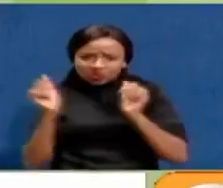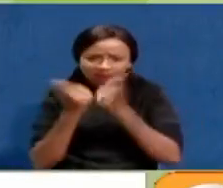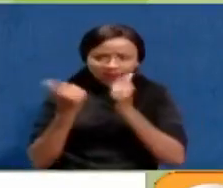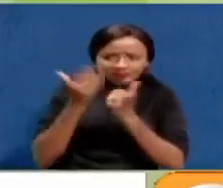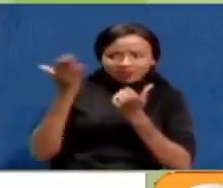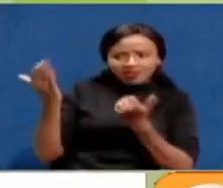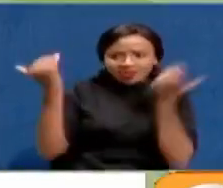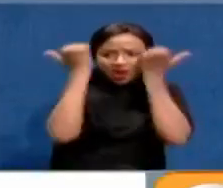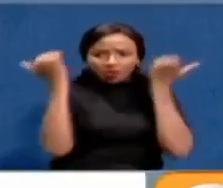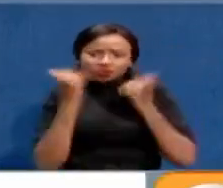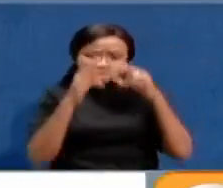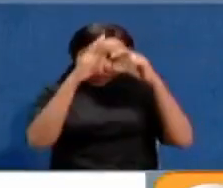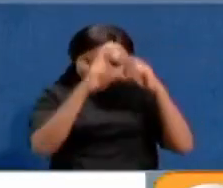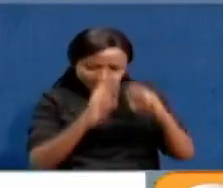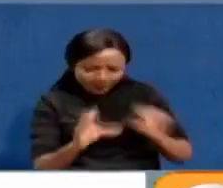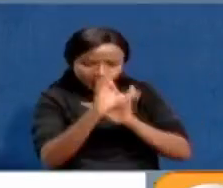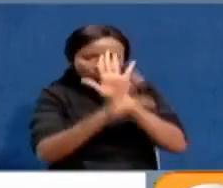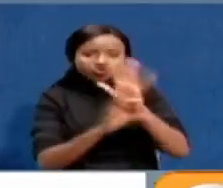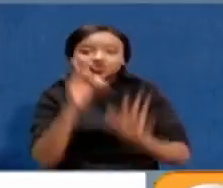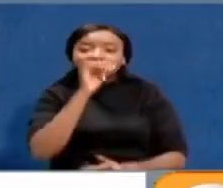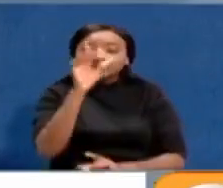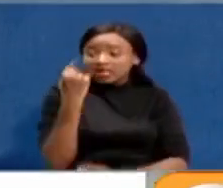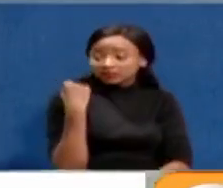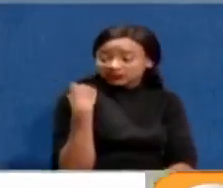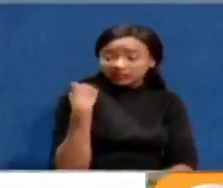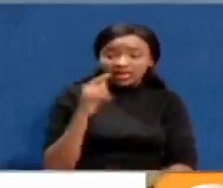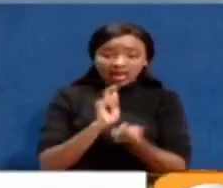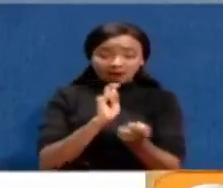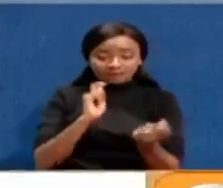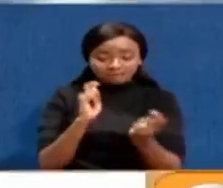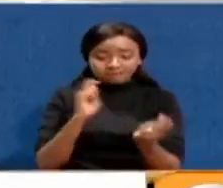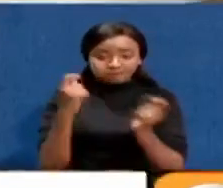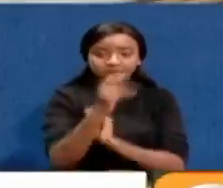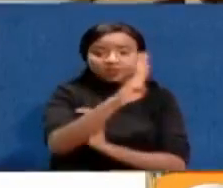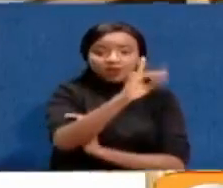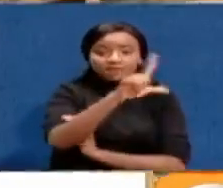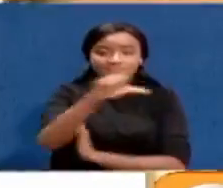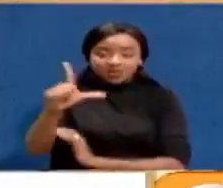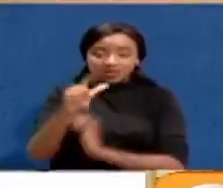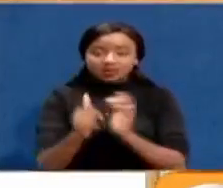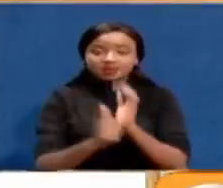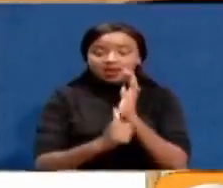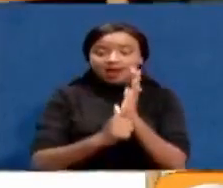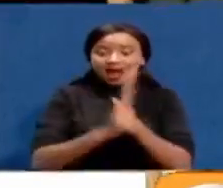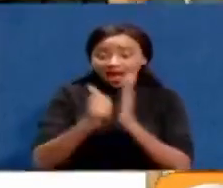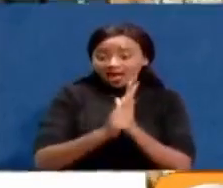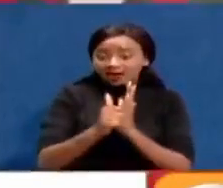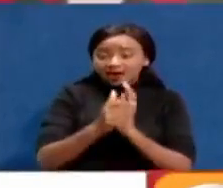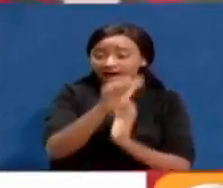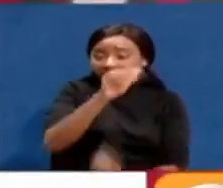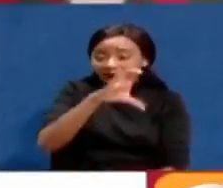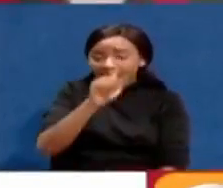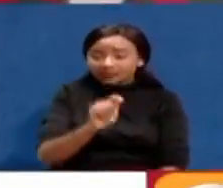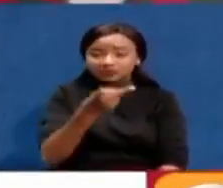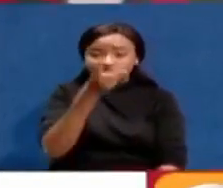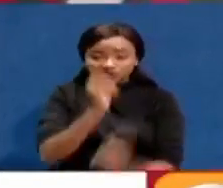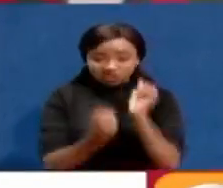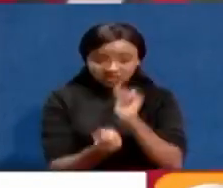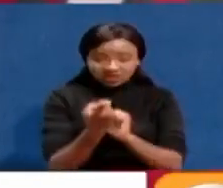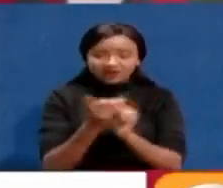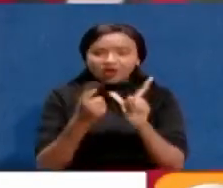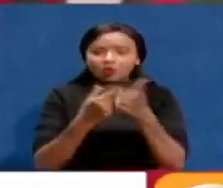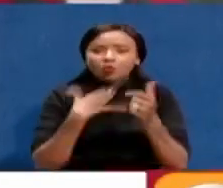We've checked the Constitution. Yesterday, an amendment bill to the JSC Act 2011 was presented to the National Assembly, seeking to